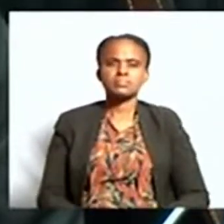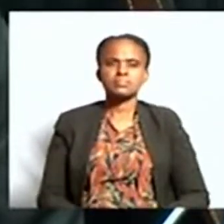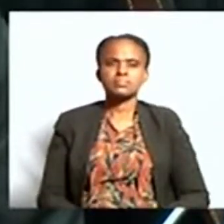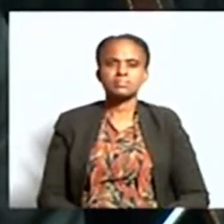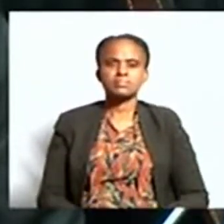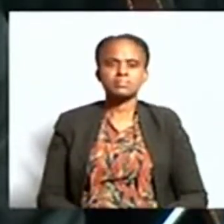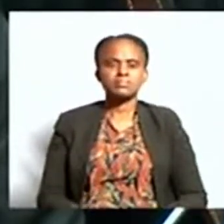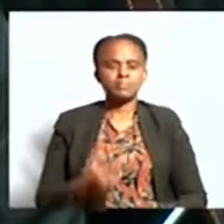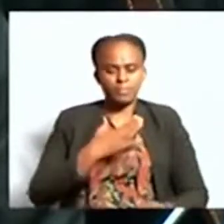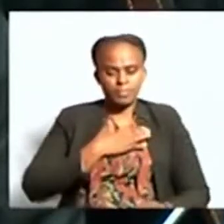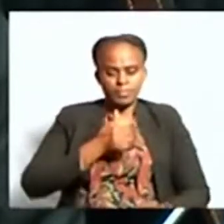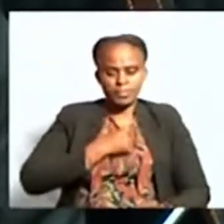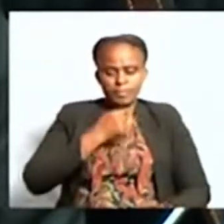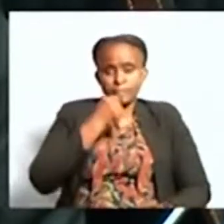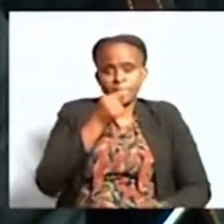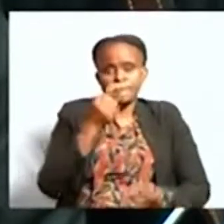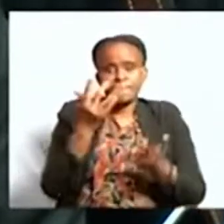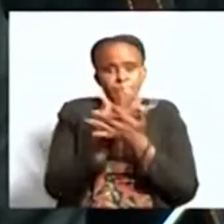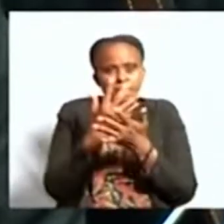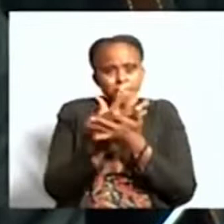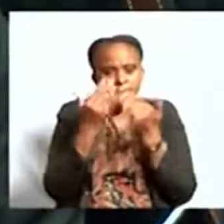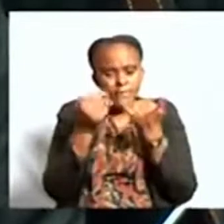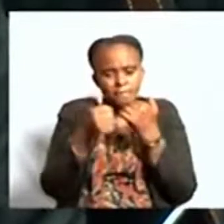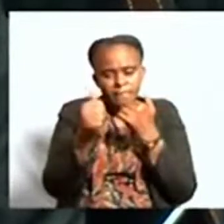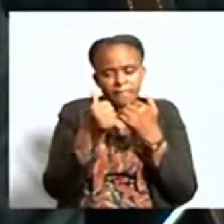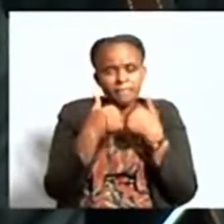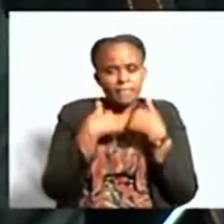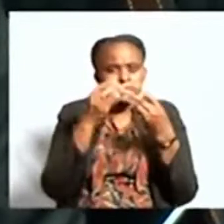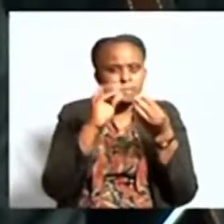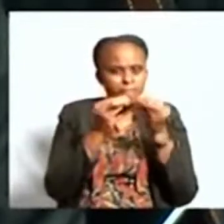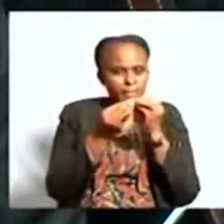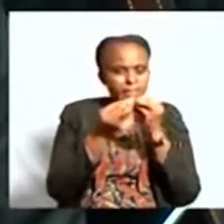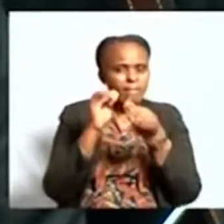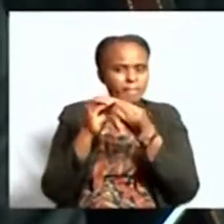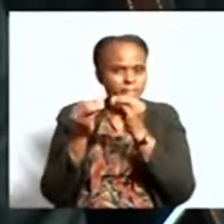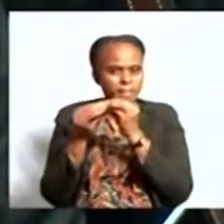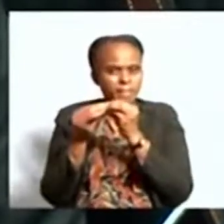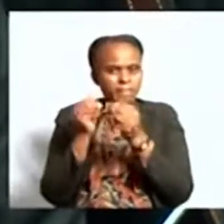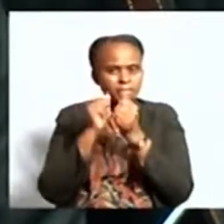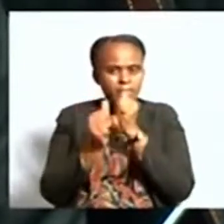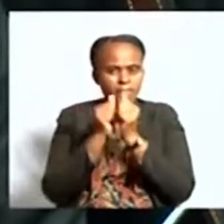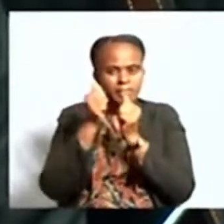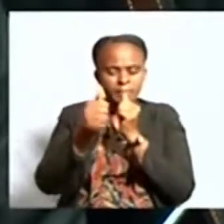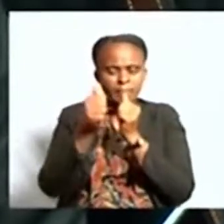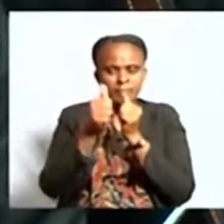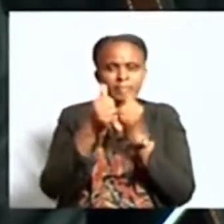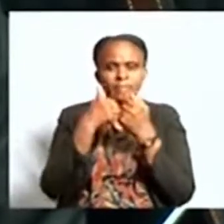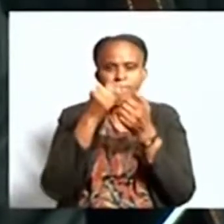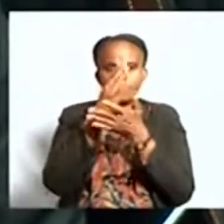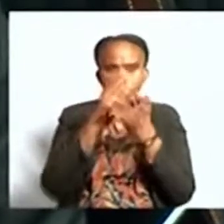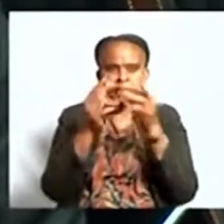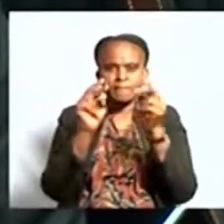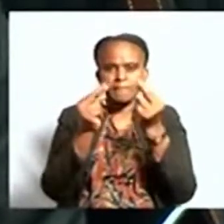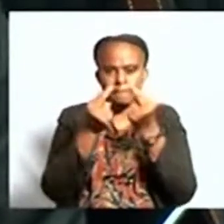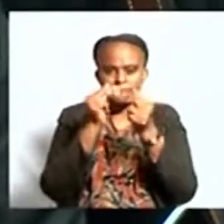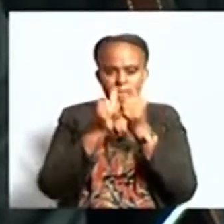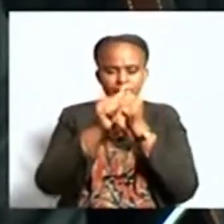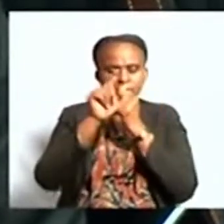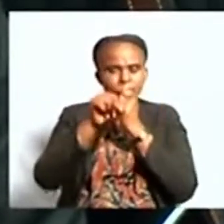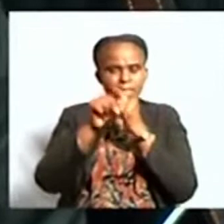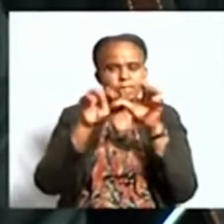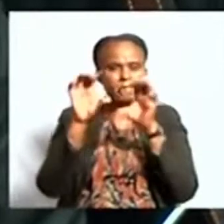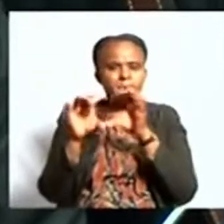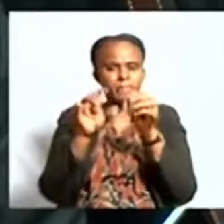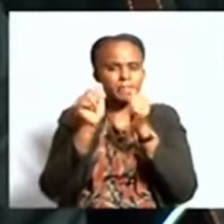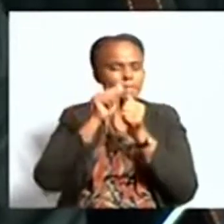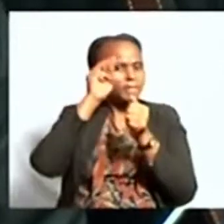I would say maybe out of fear, where they are now coming up with figures that there was some reconciliation that was needed to do with the